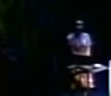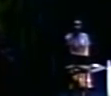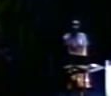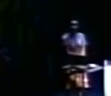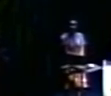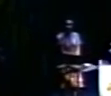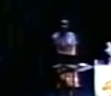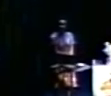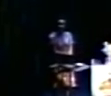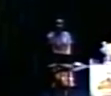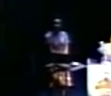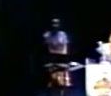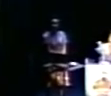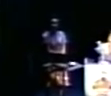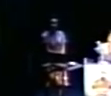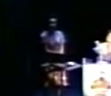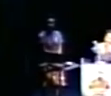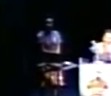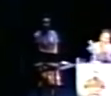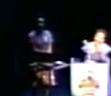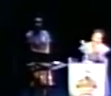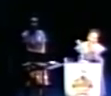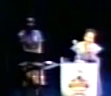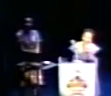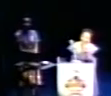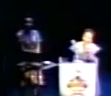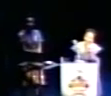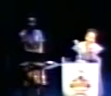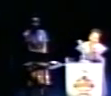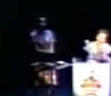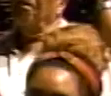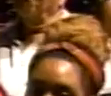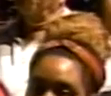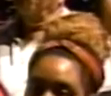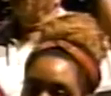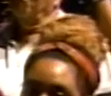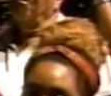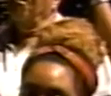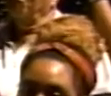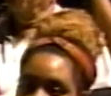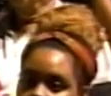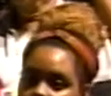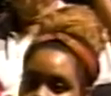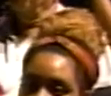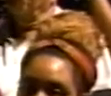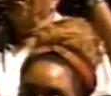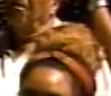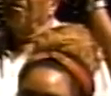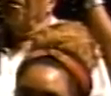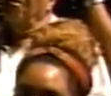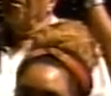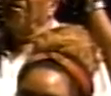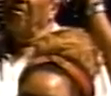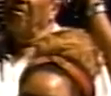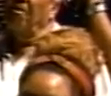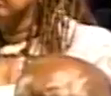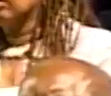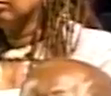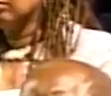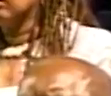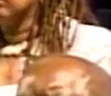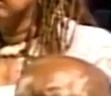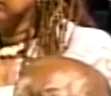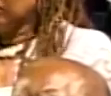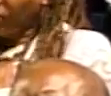Indies, Professor Eugene Baratow, made this point as the UWI lecture series continued this week. Professor Baratow says despite